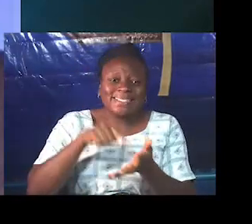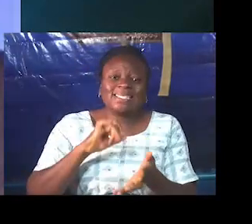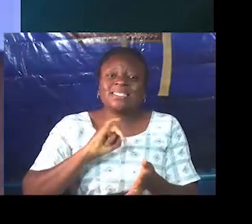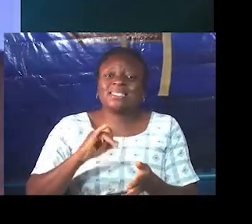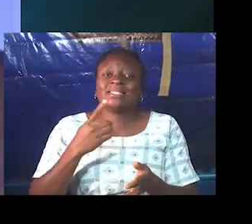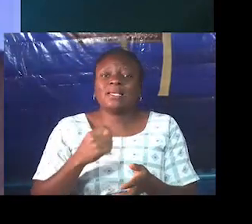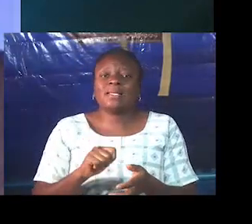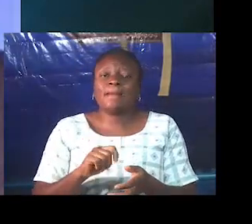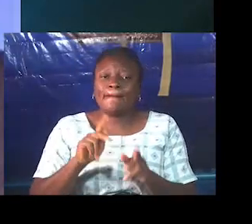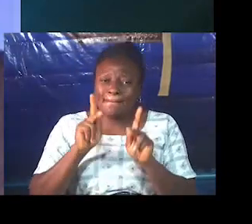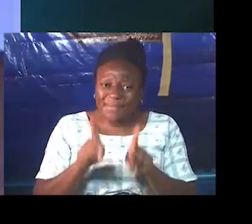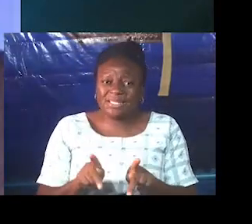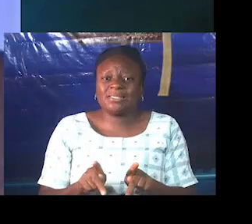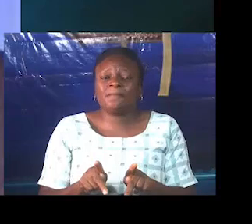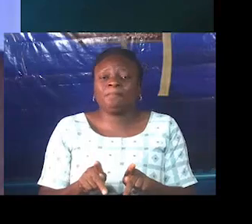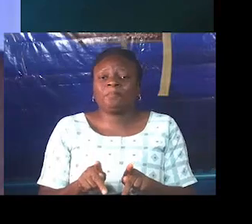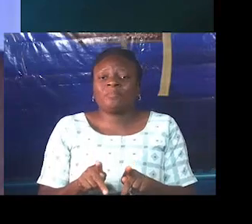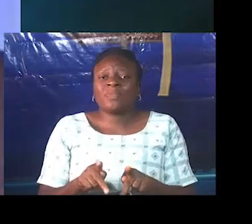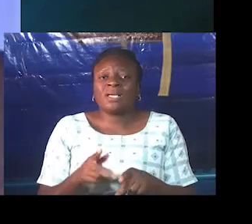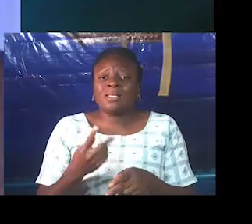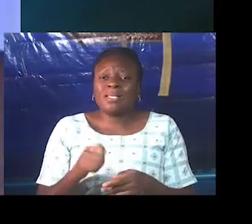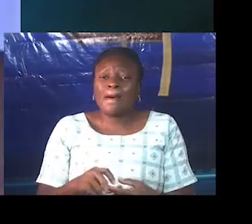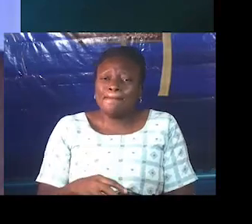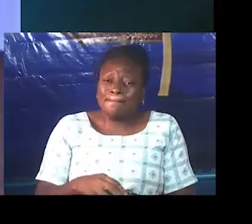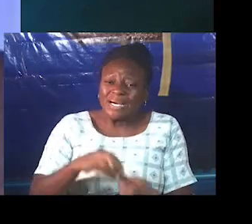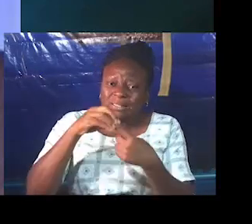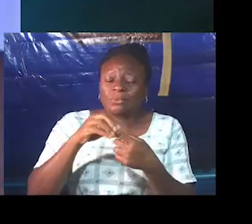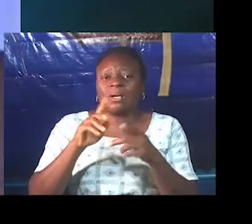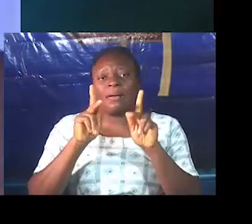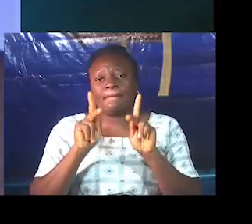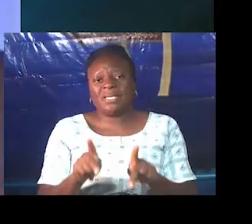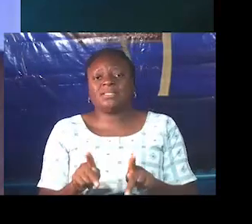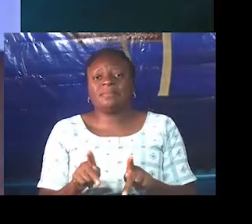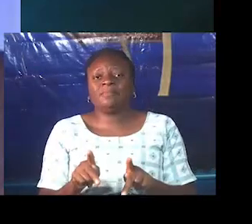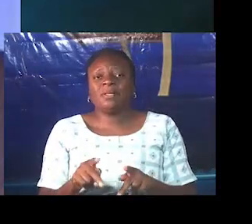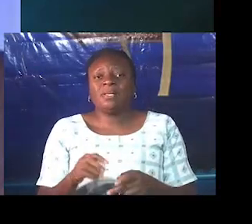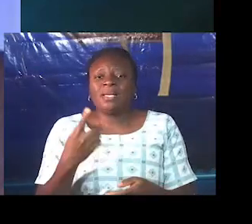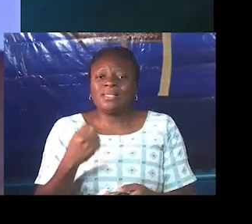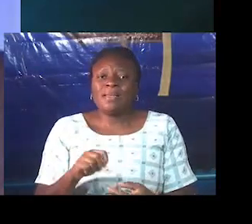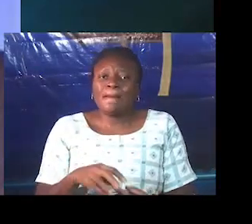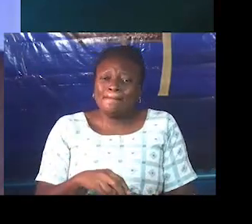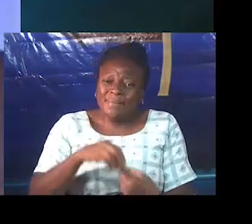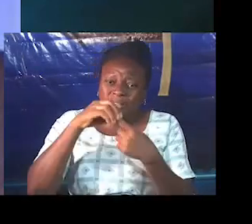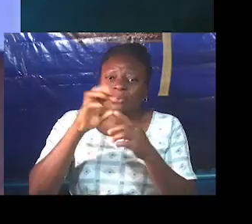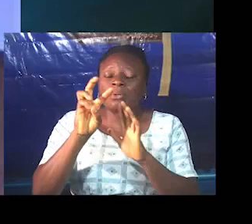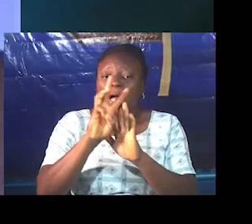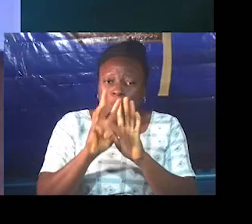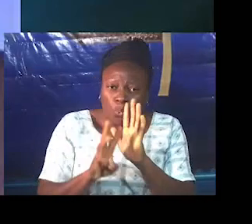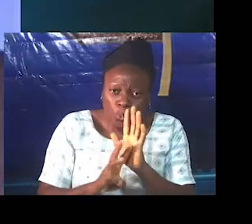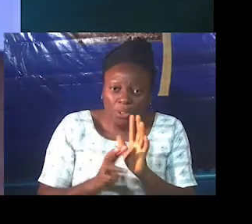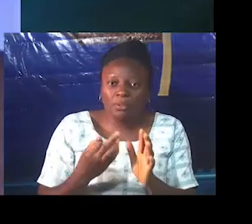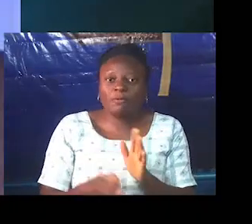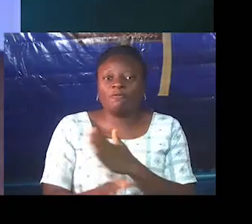discern the specific person, the specific will of God, as regards whether it is this